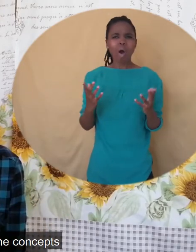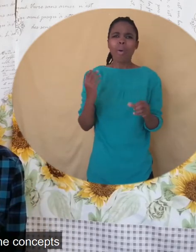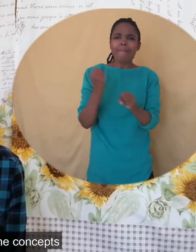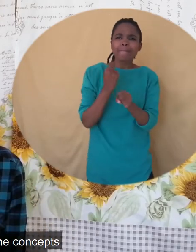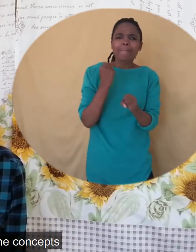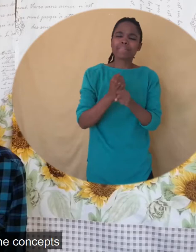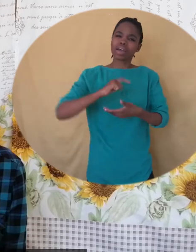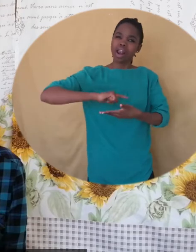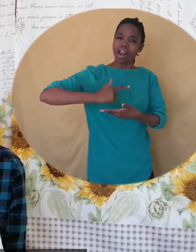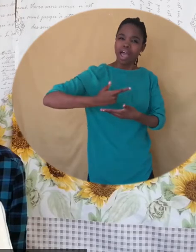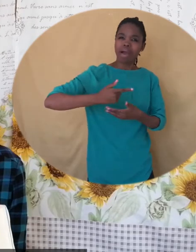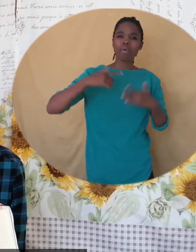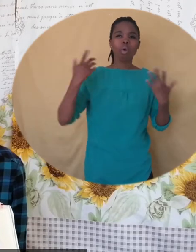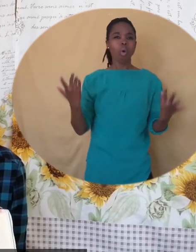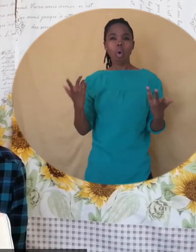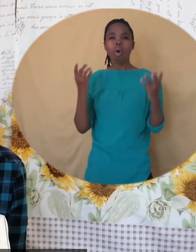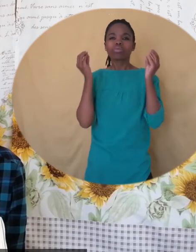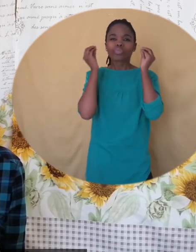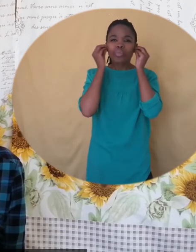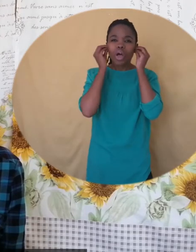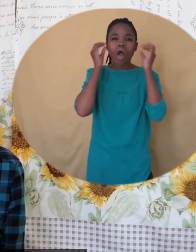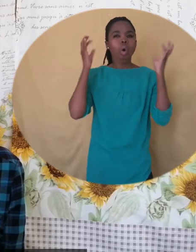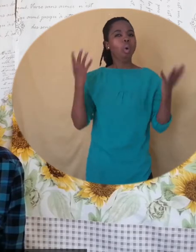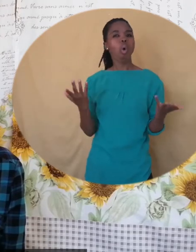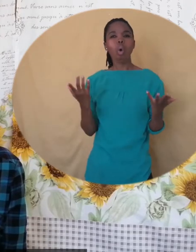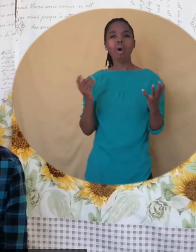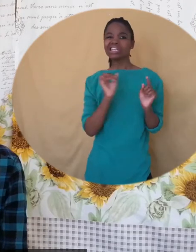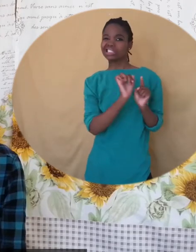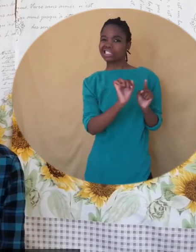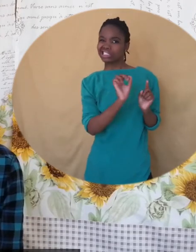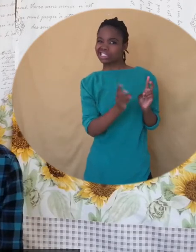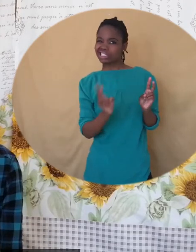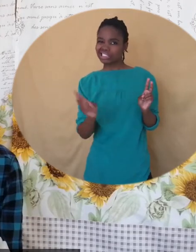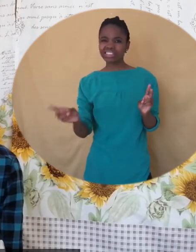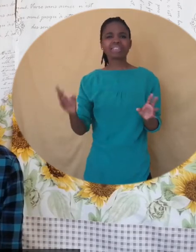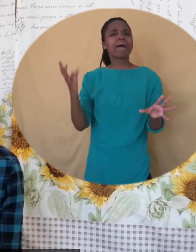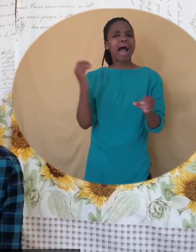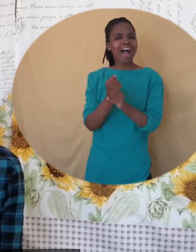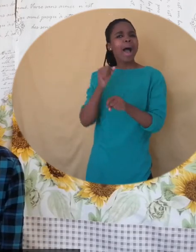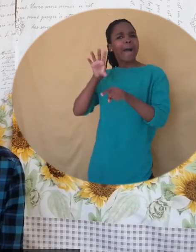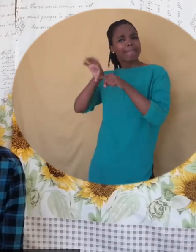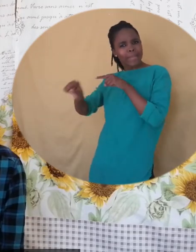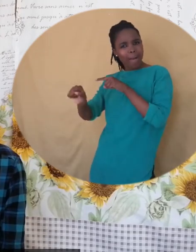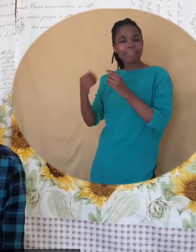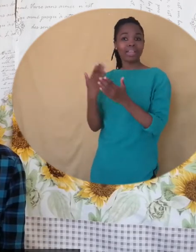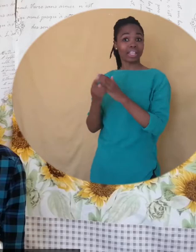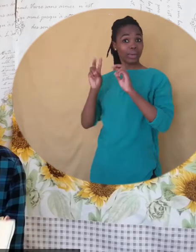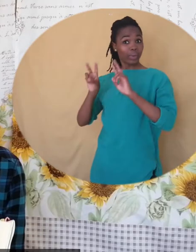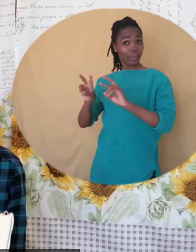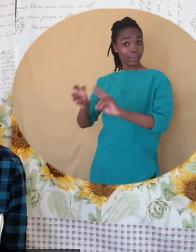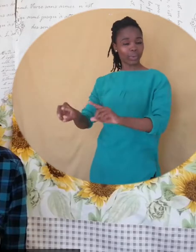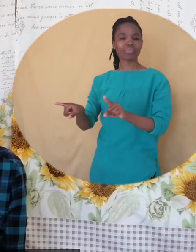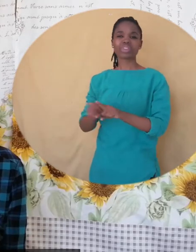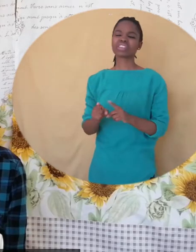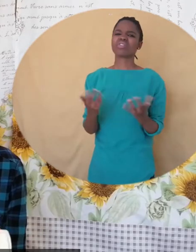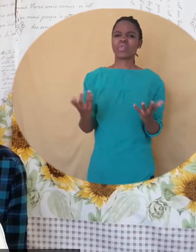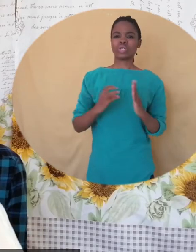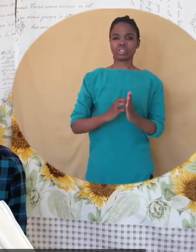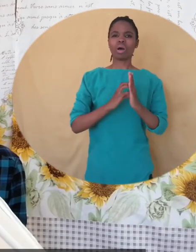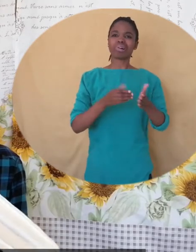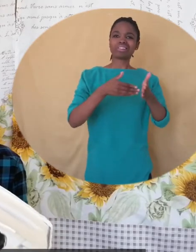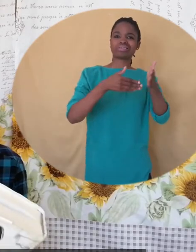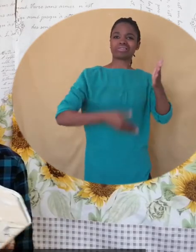ideas behind his products? What was the thinking, the philosophy behind that? This is my go-to book when I want